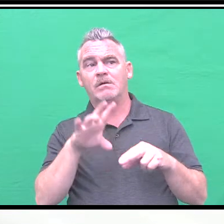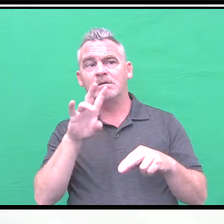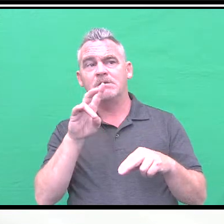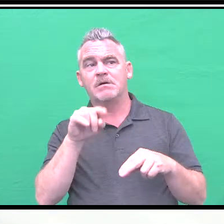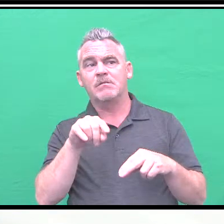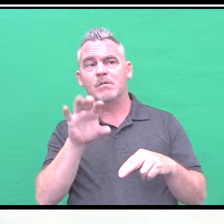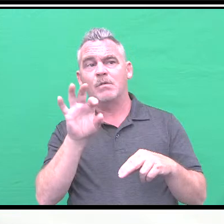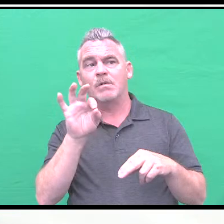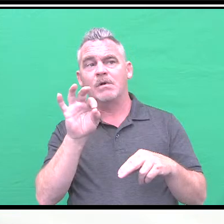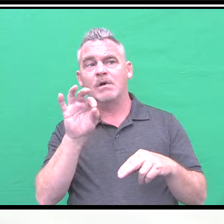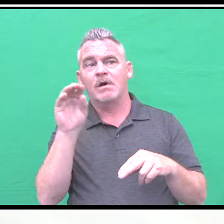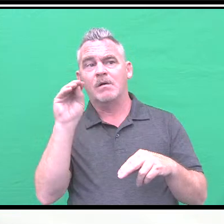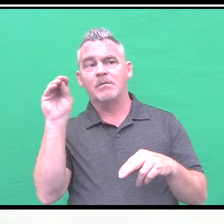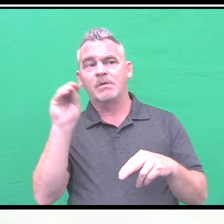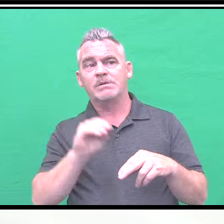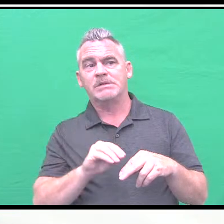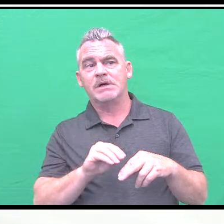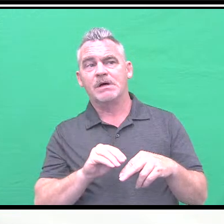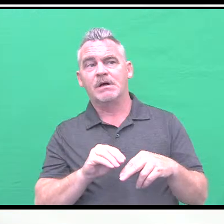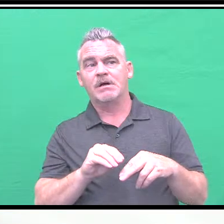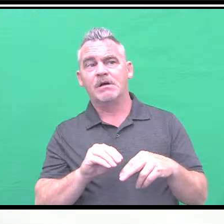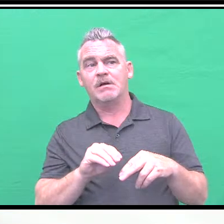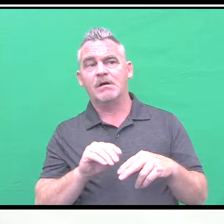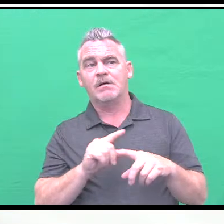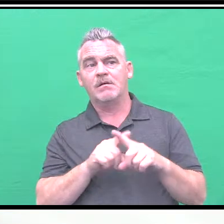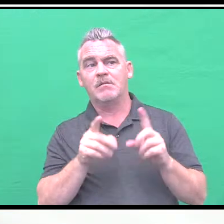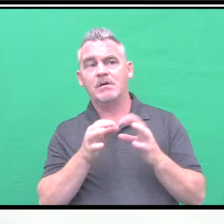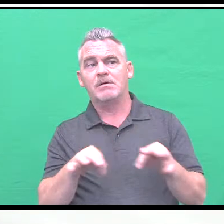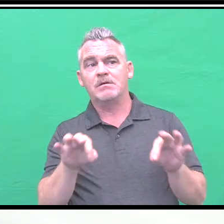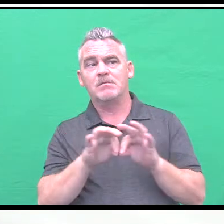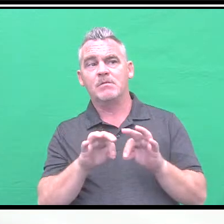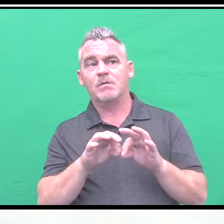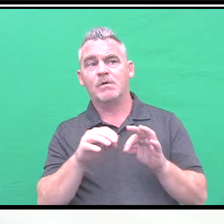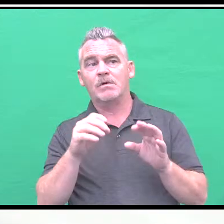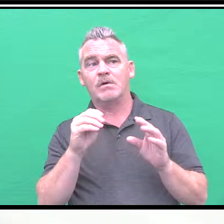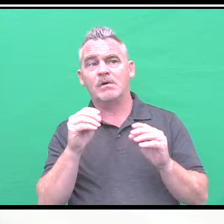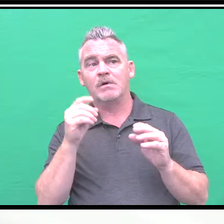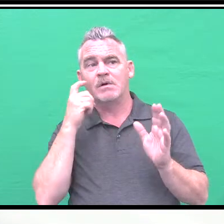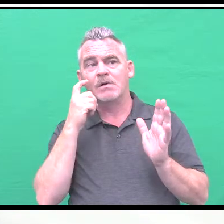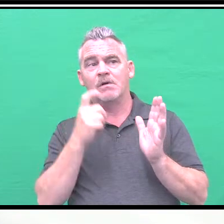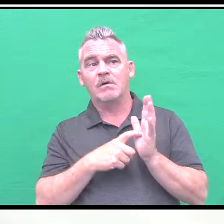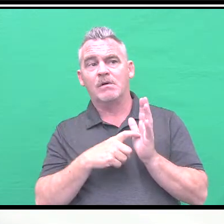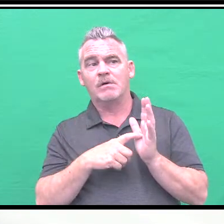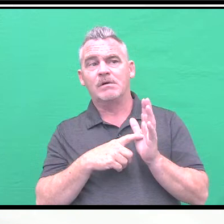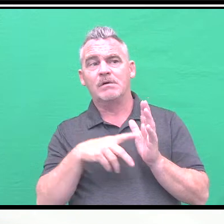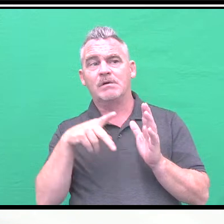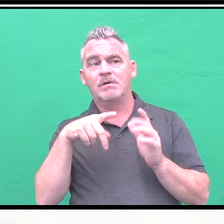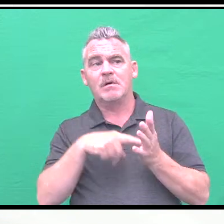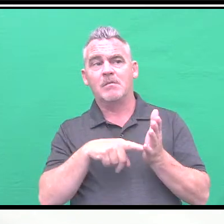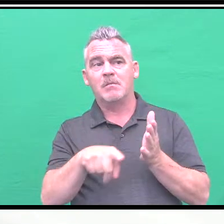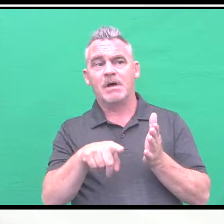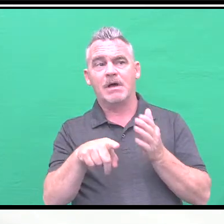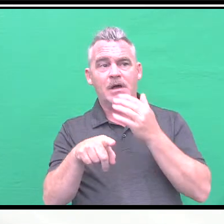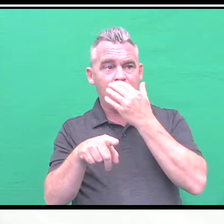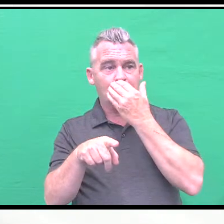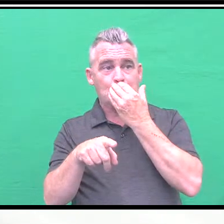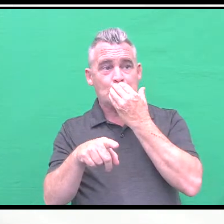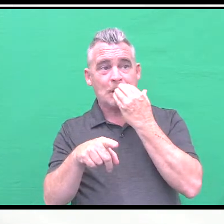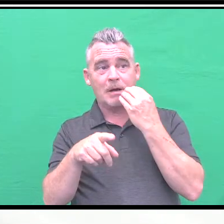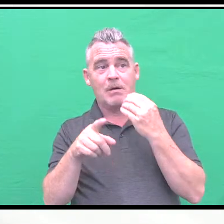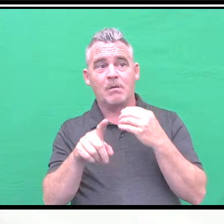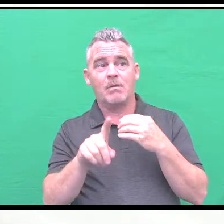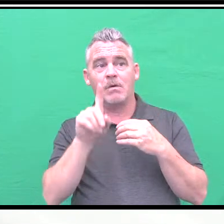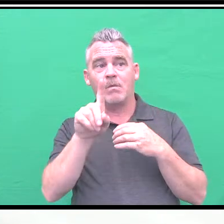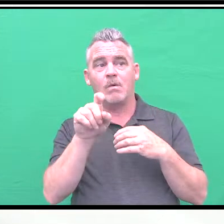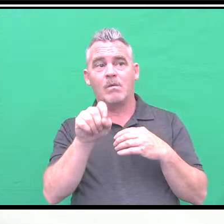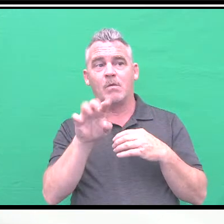7.9%. But it's important to note that our payroll dollars went up. We increased our payroll dollars by